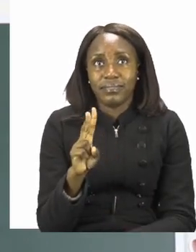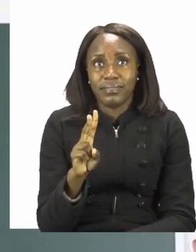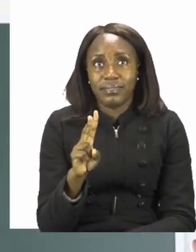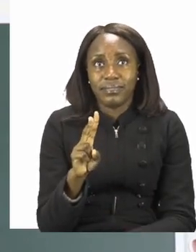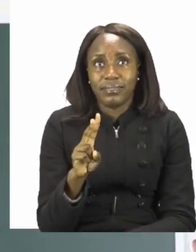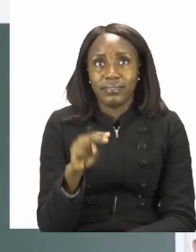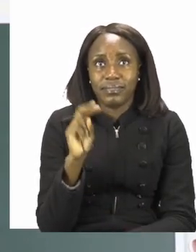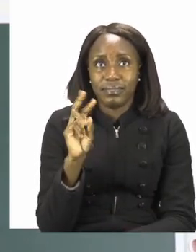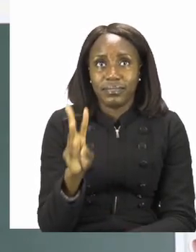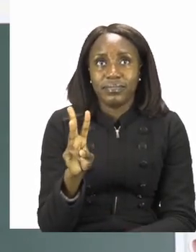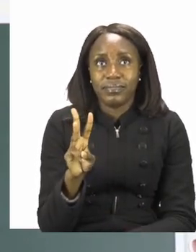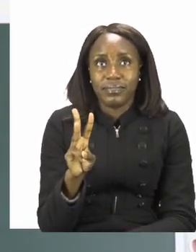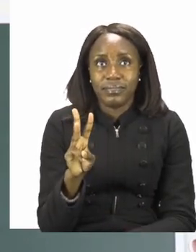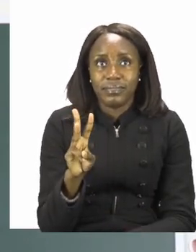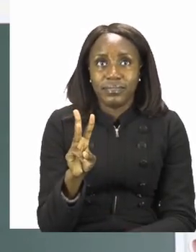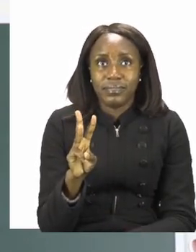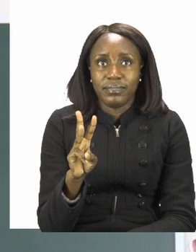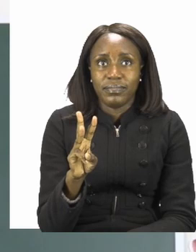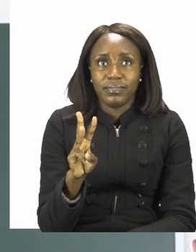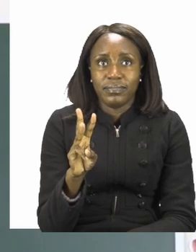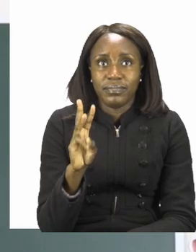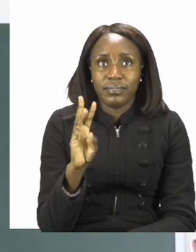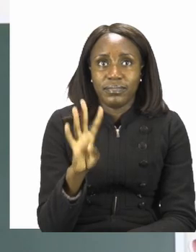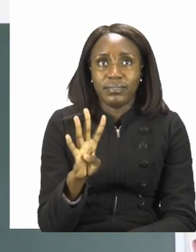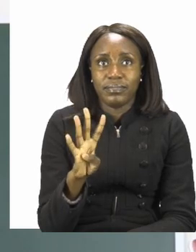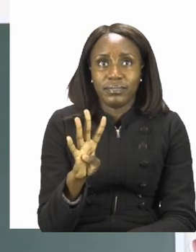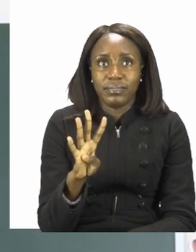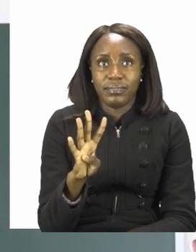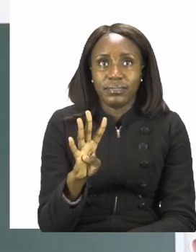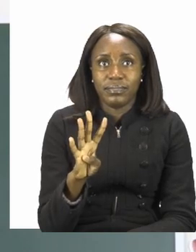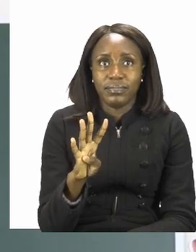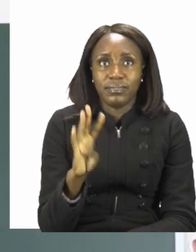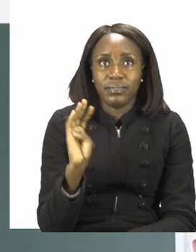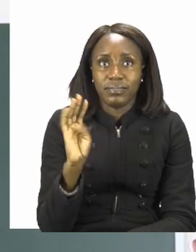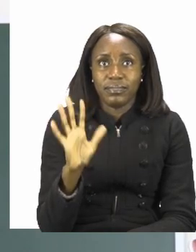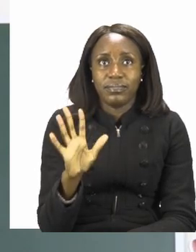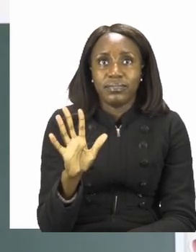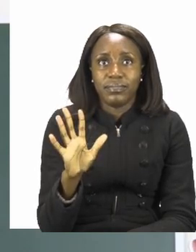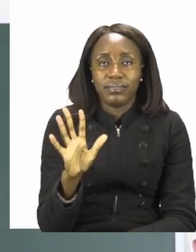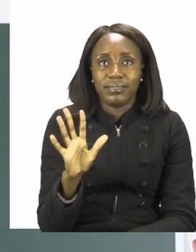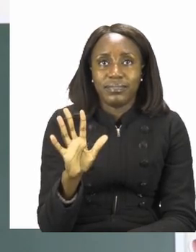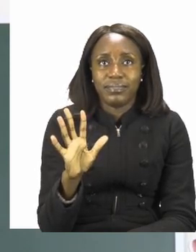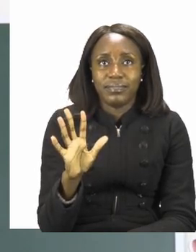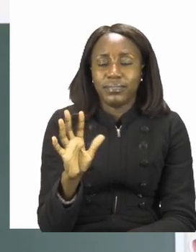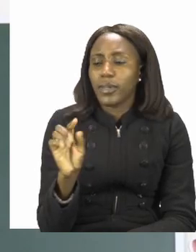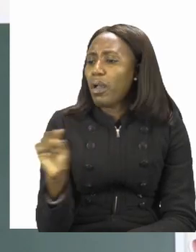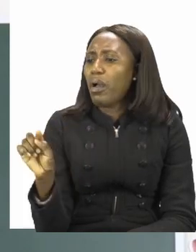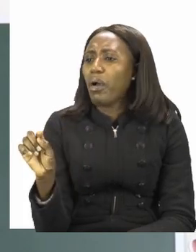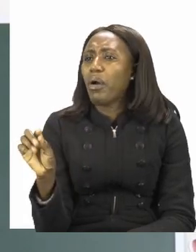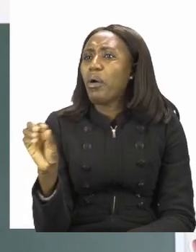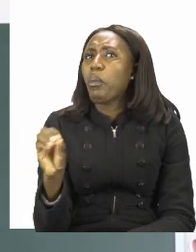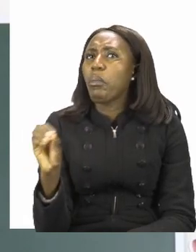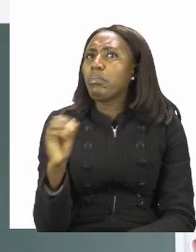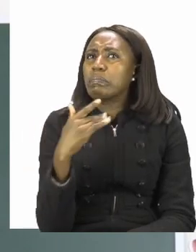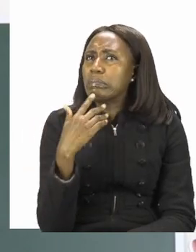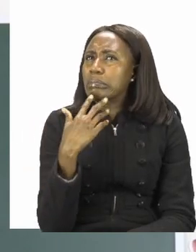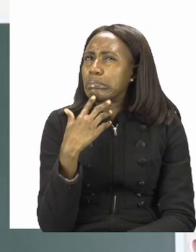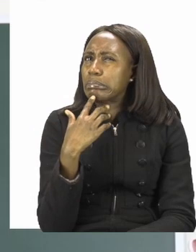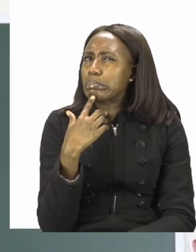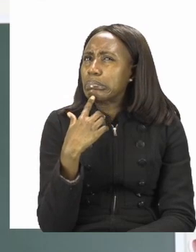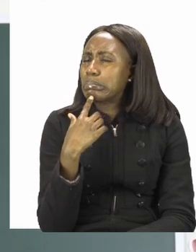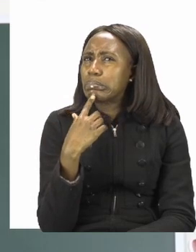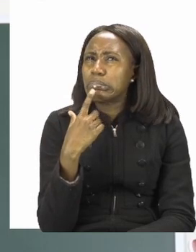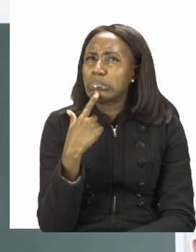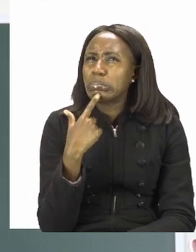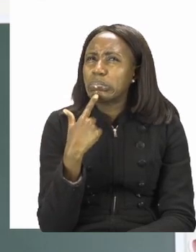2, 3, 4, 5, dash. There's